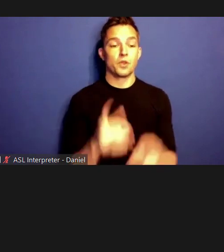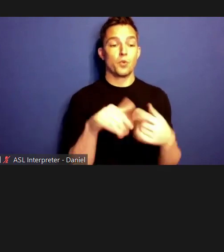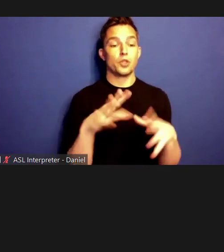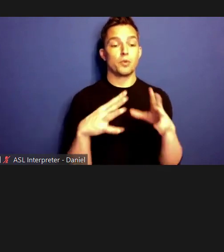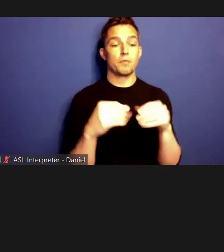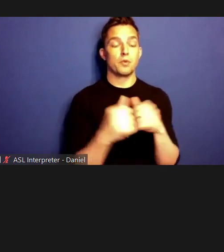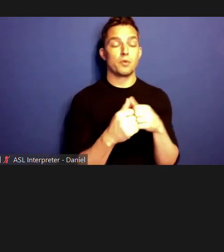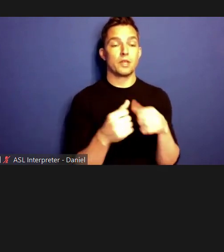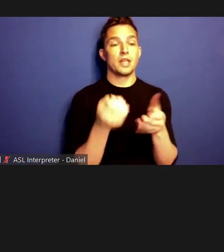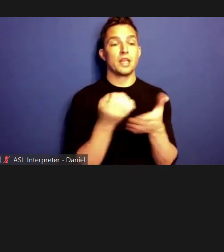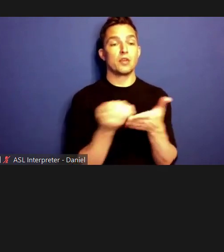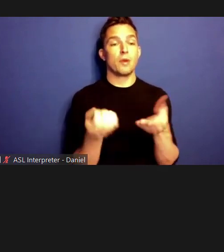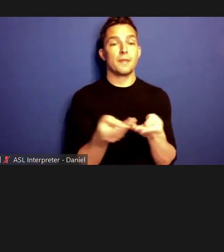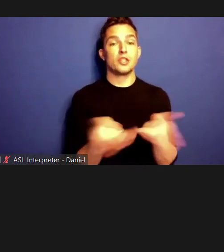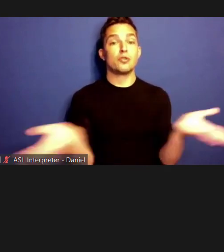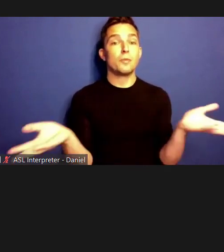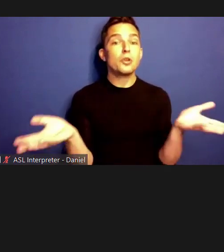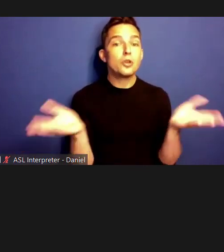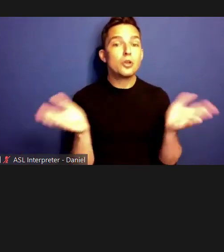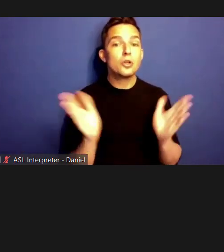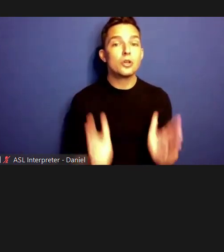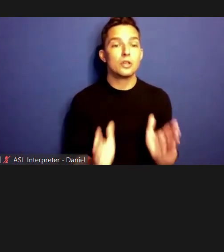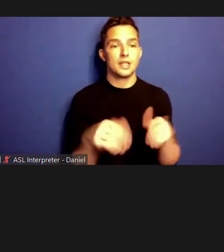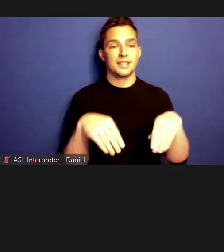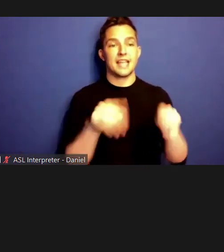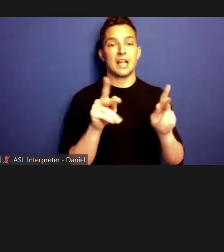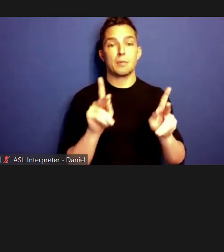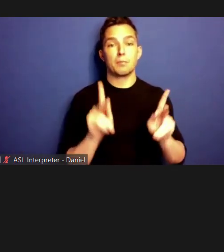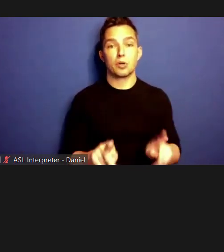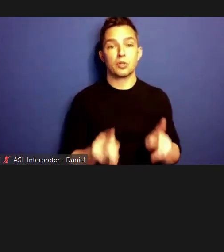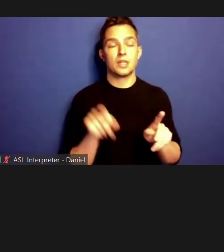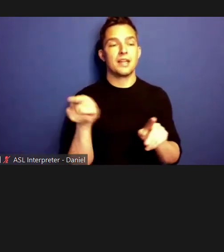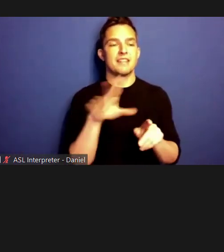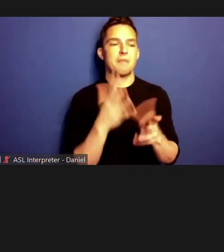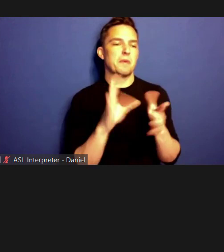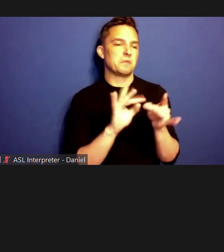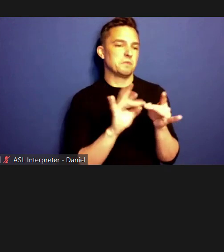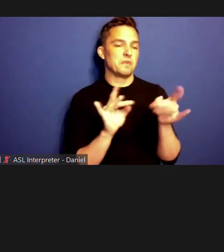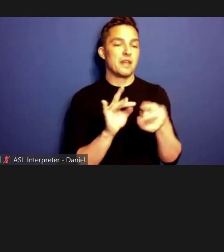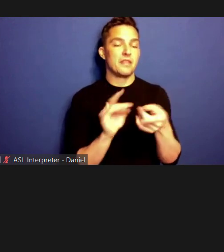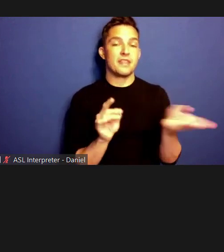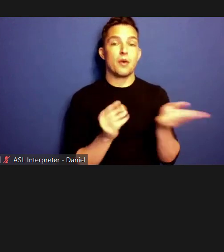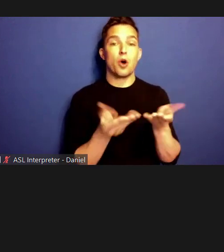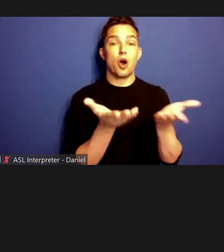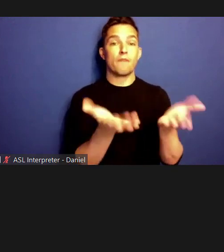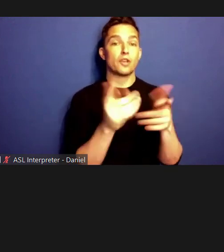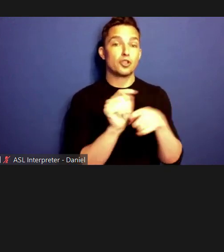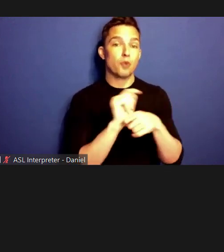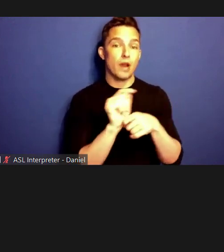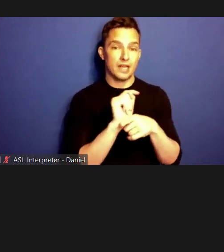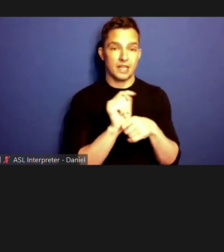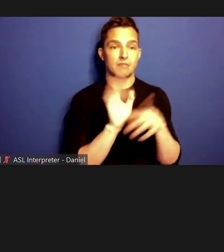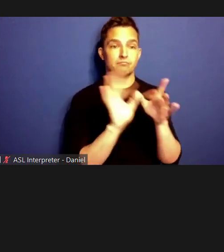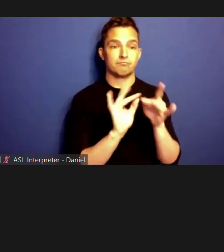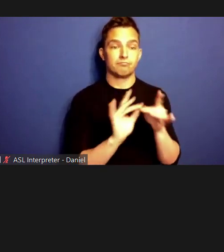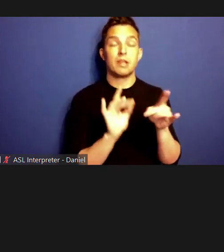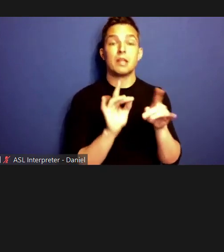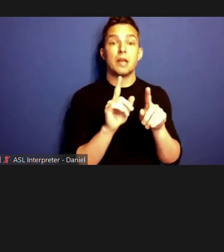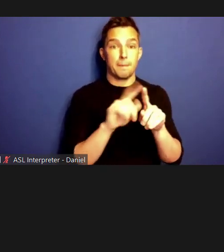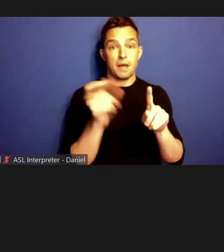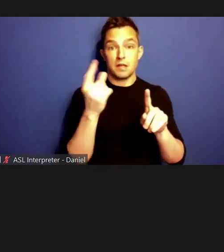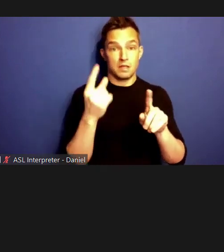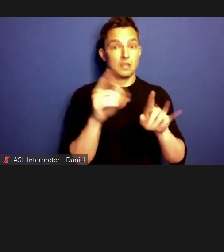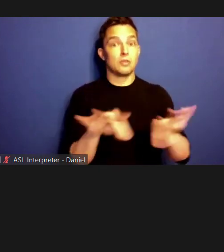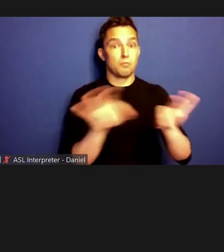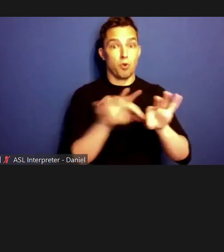equipment distributor or salesperson, they may mention that they'll offer you training. And it's important